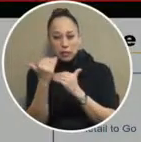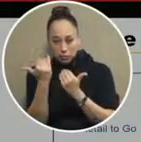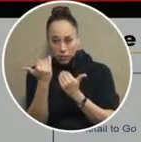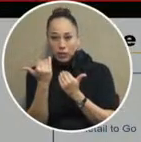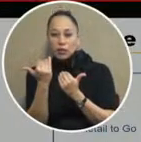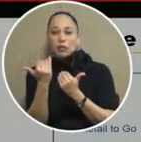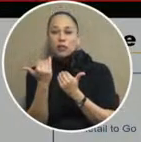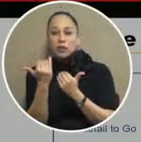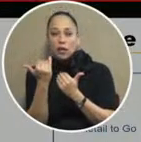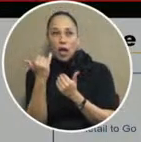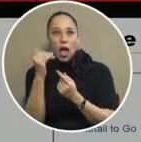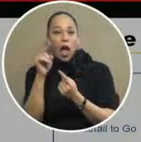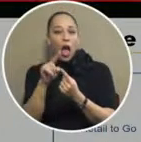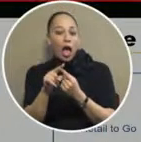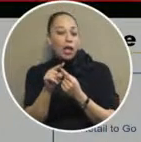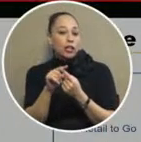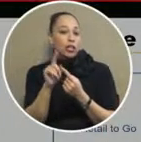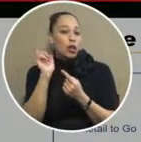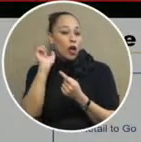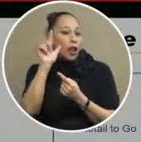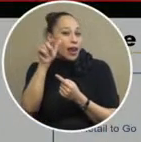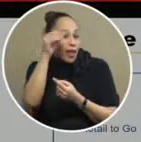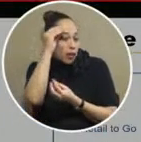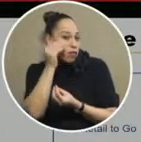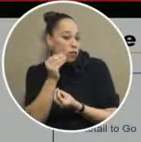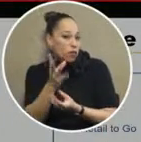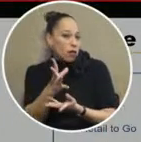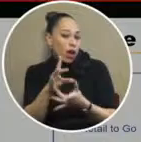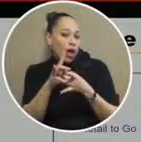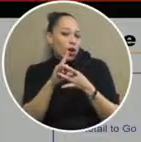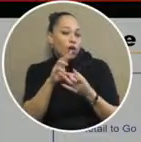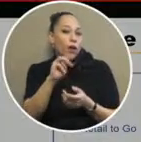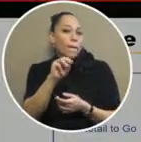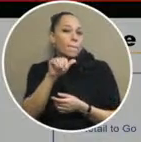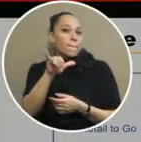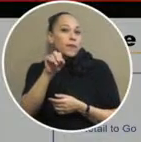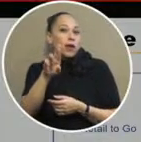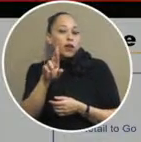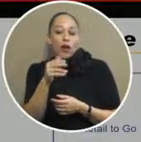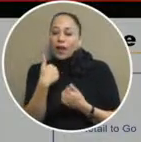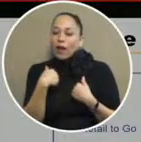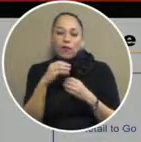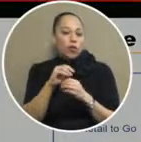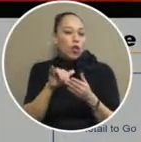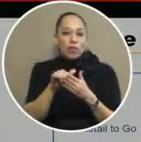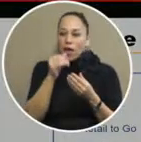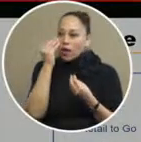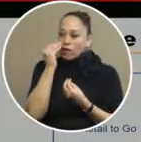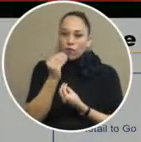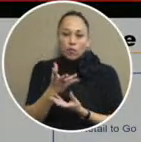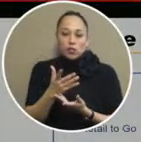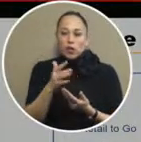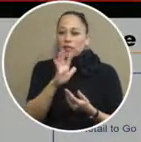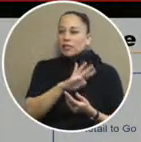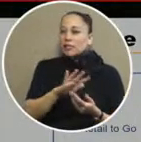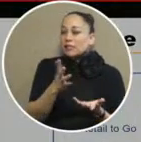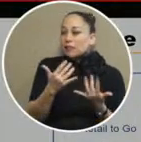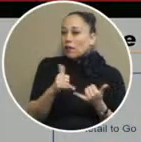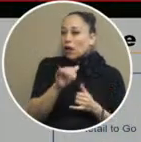limited until further notice, and they are, according to the mayor, I don't have that information in front of me, they are at 25%.